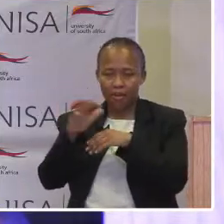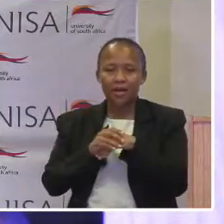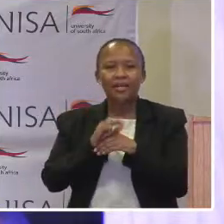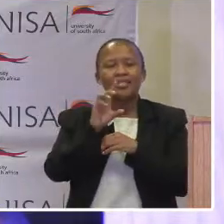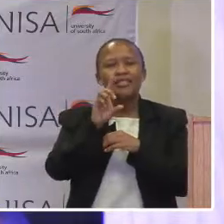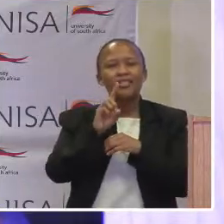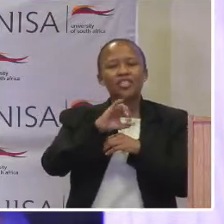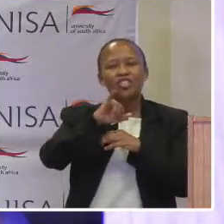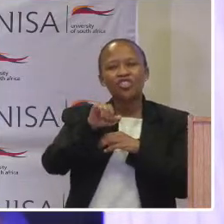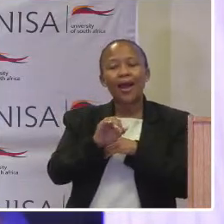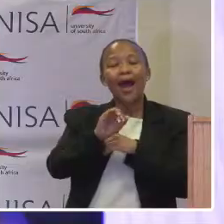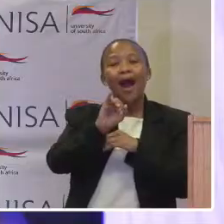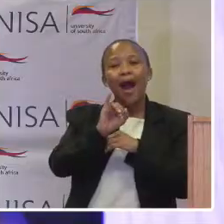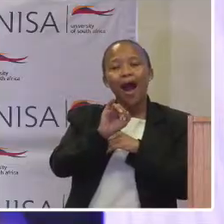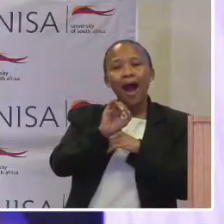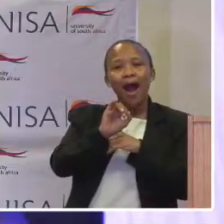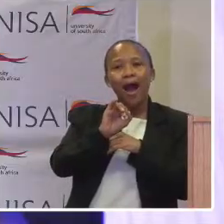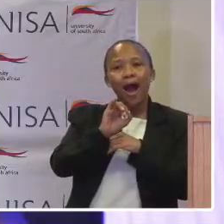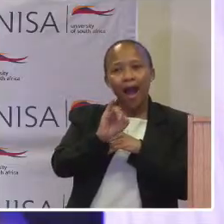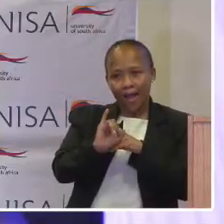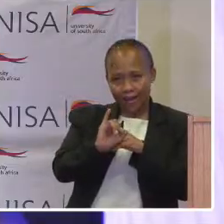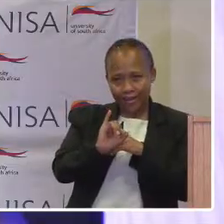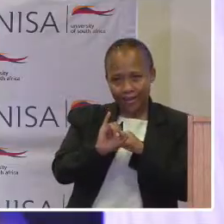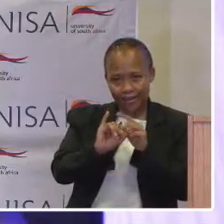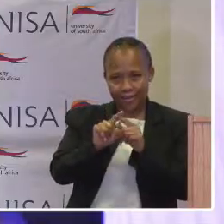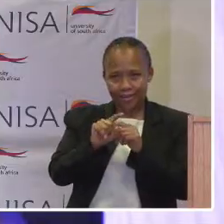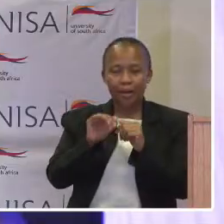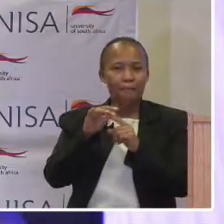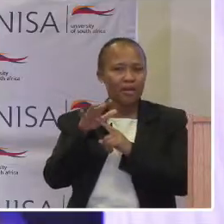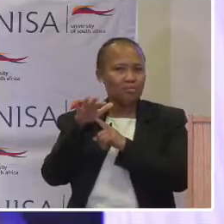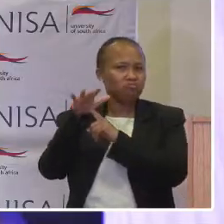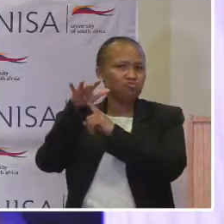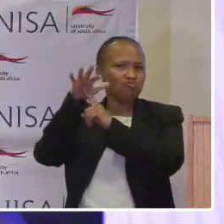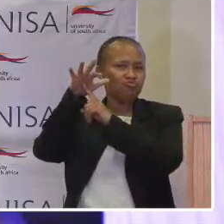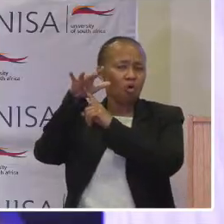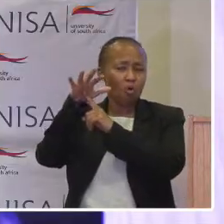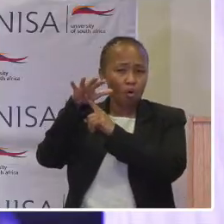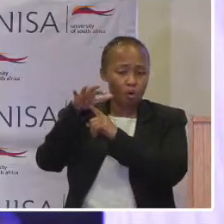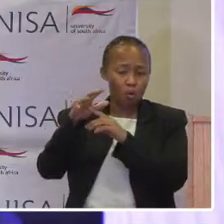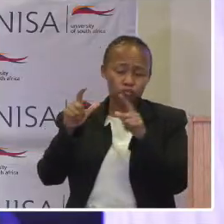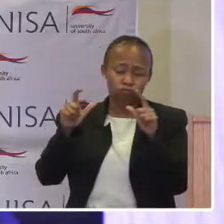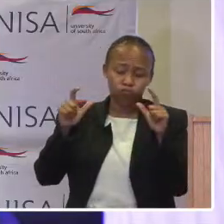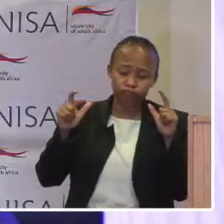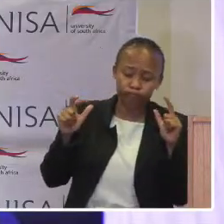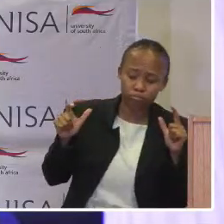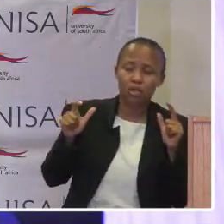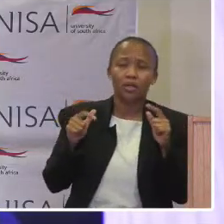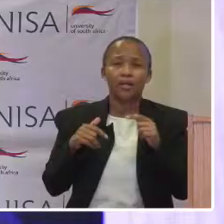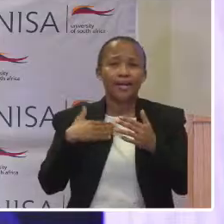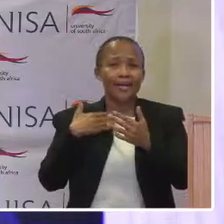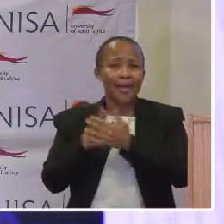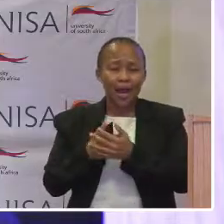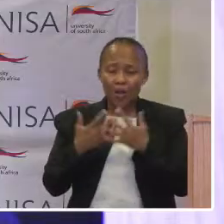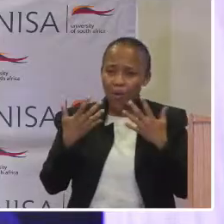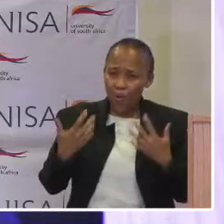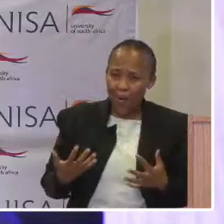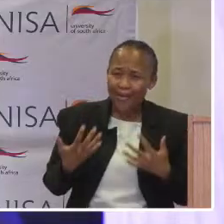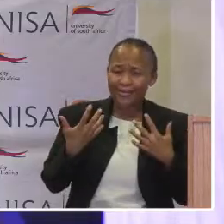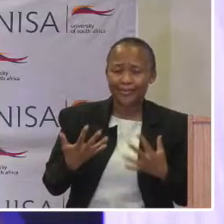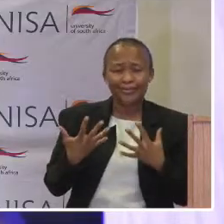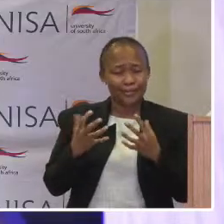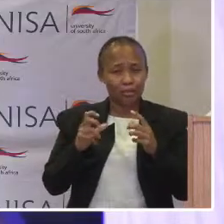DJI's agricultural drones, massive things that can take up to 100 kilograms in terms of weight, and they're able